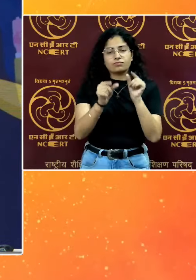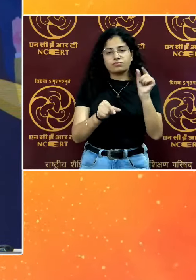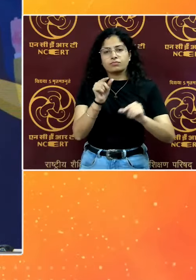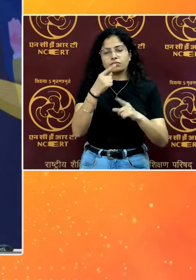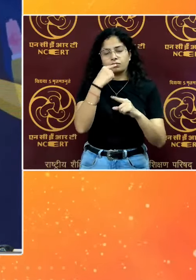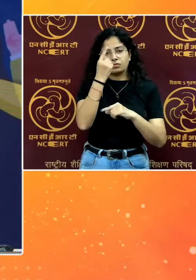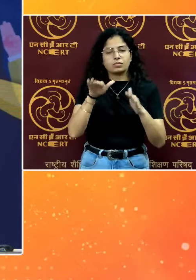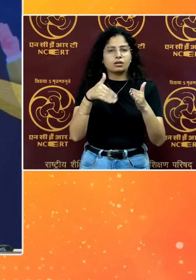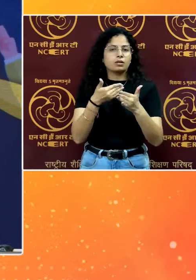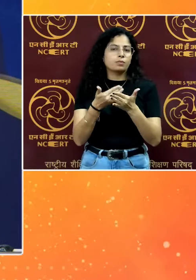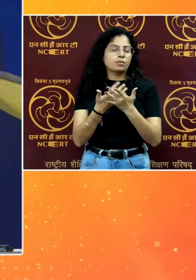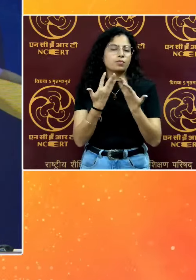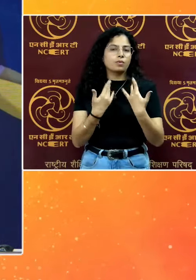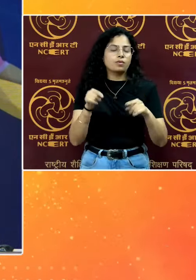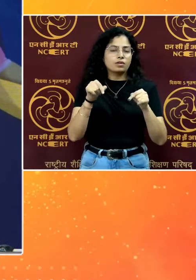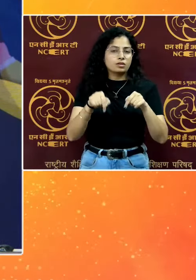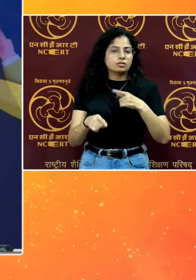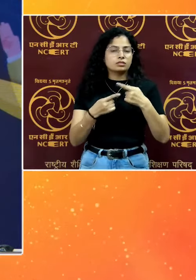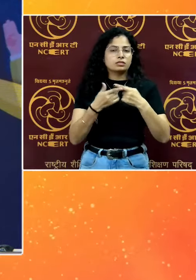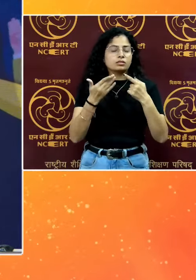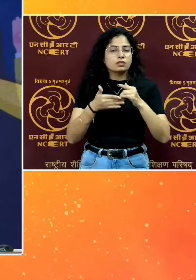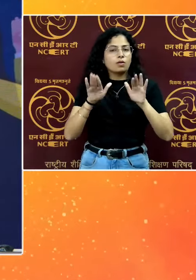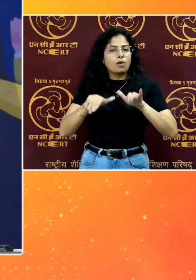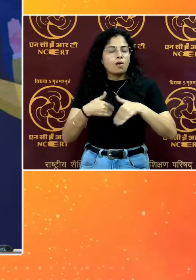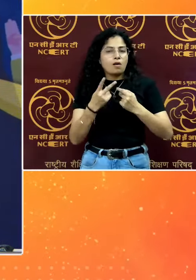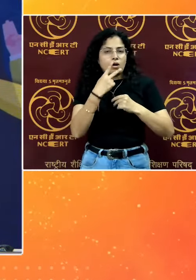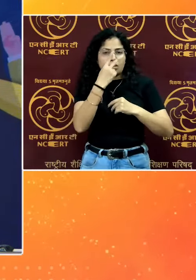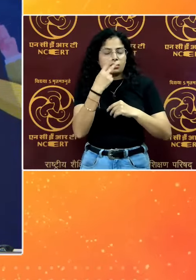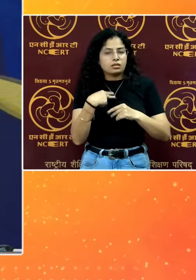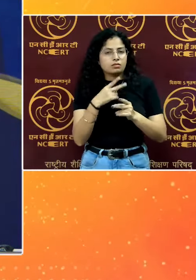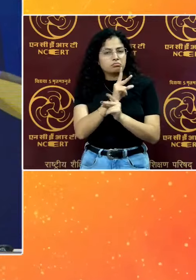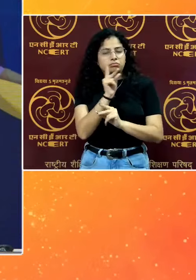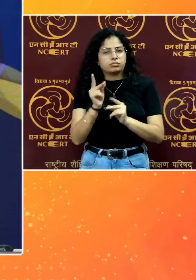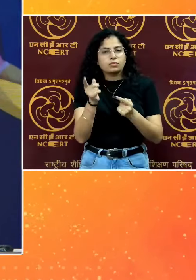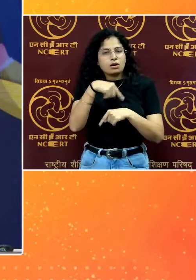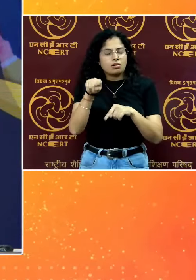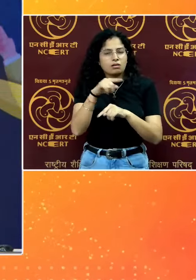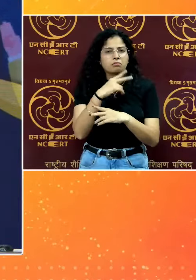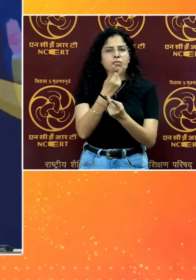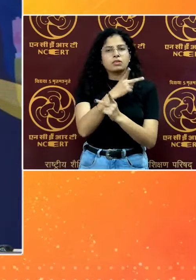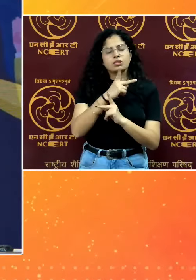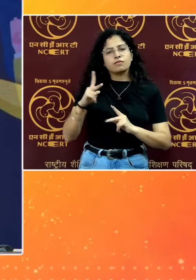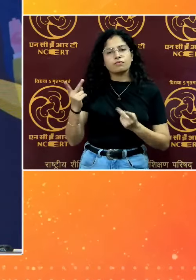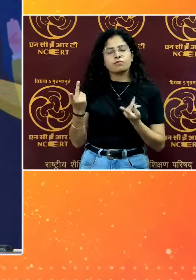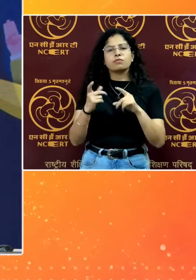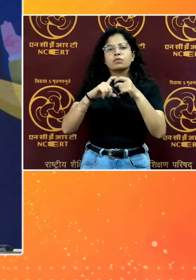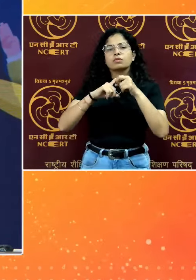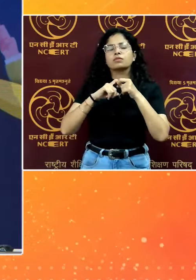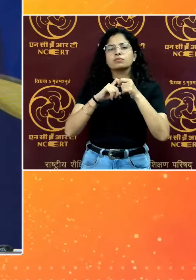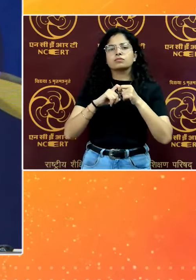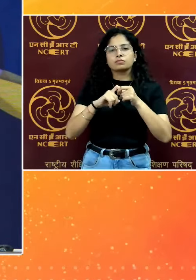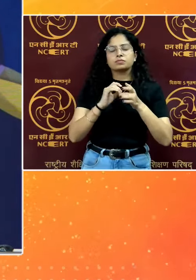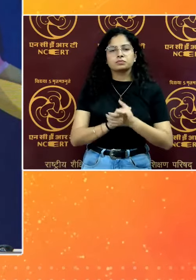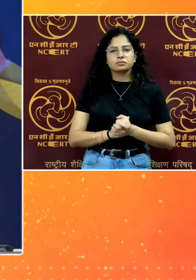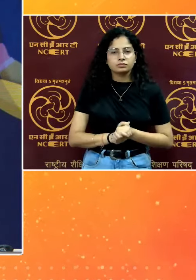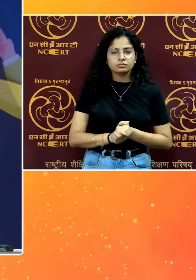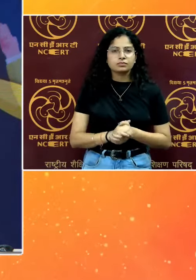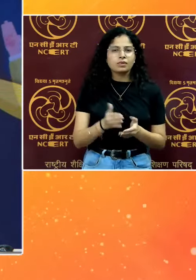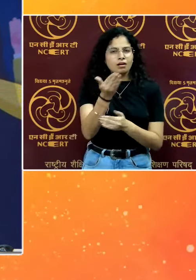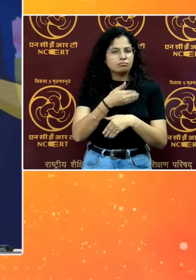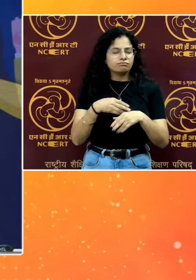registered themselves for this training program or are watching us otherwise, they must be having a lot of questions and a lot of curiosity also. So why don't